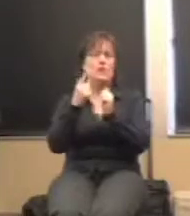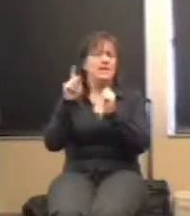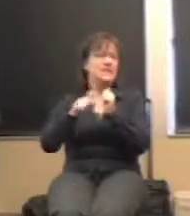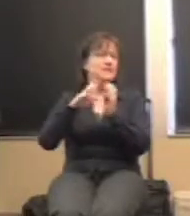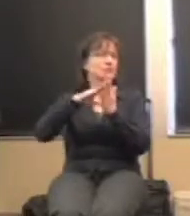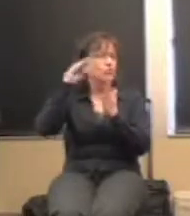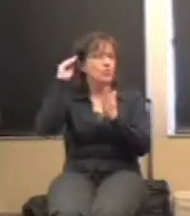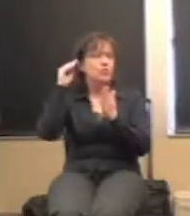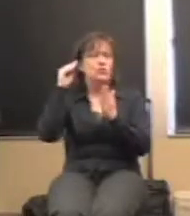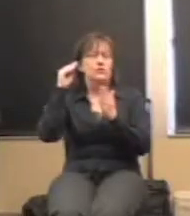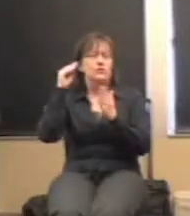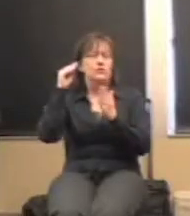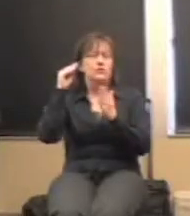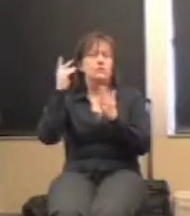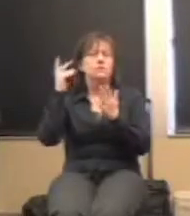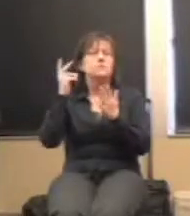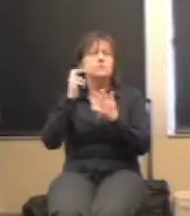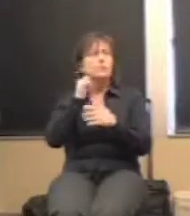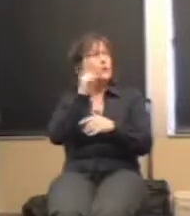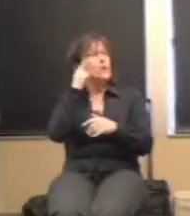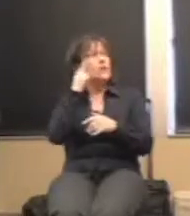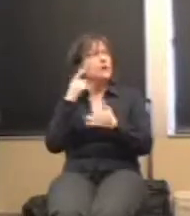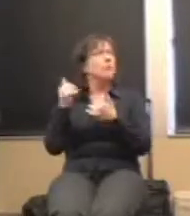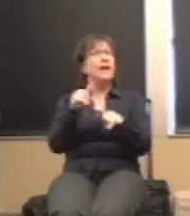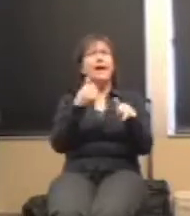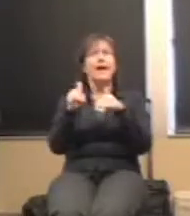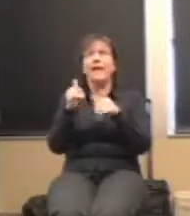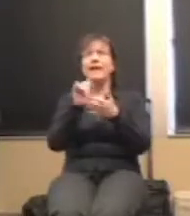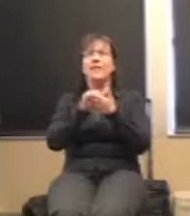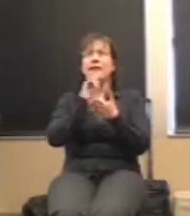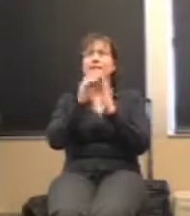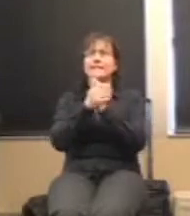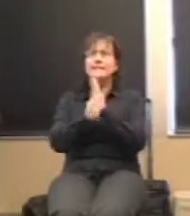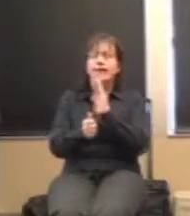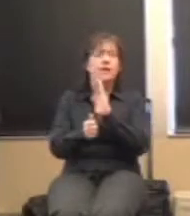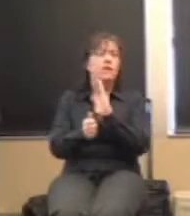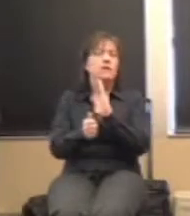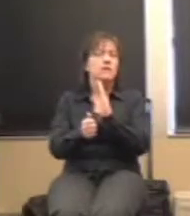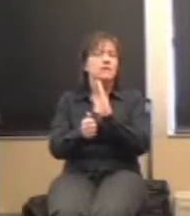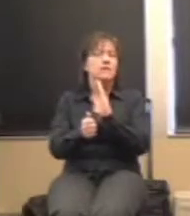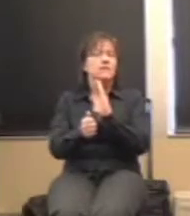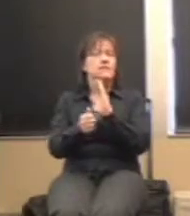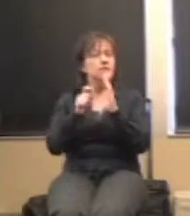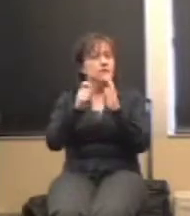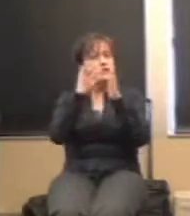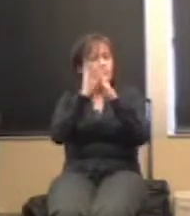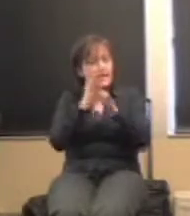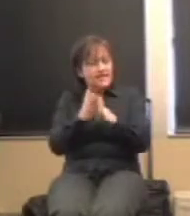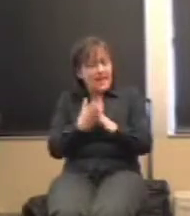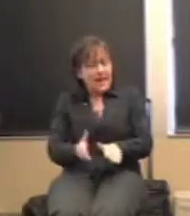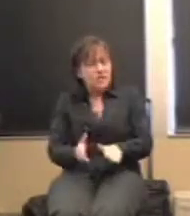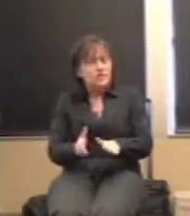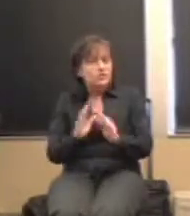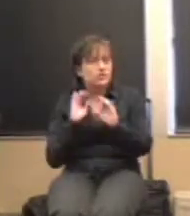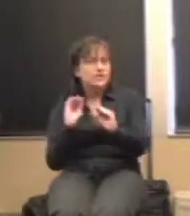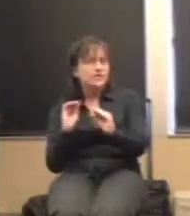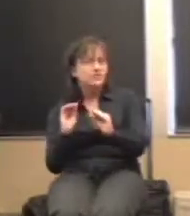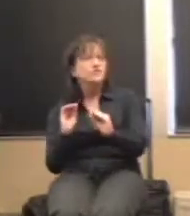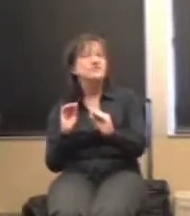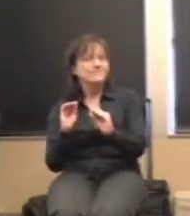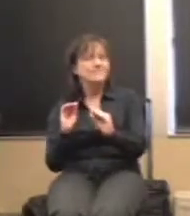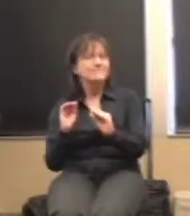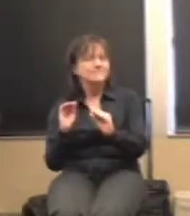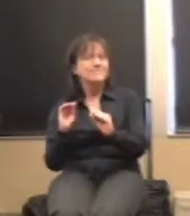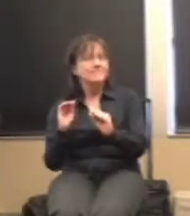learn. And we don't think about play as being a skill that we have to break down and teach. So we actually have to